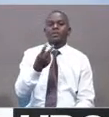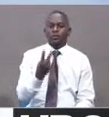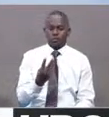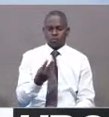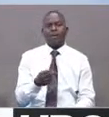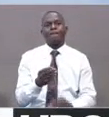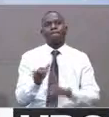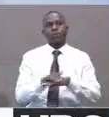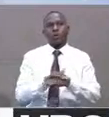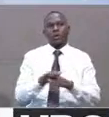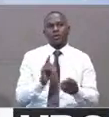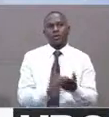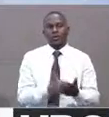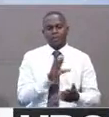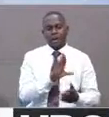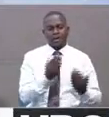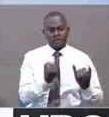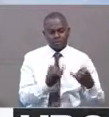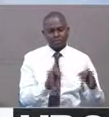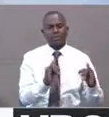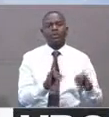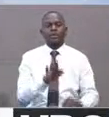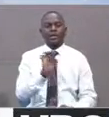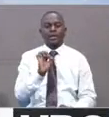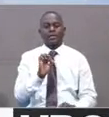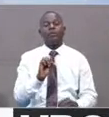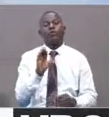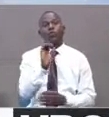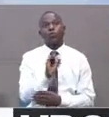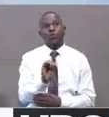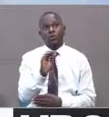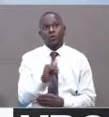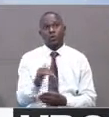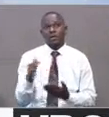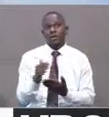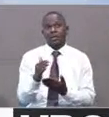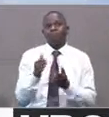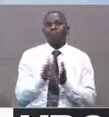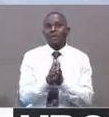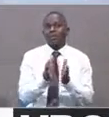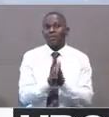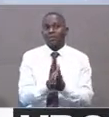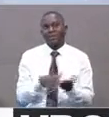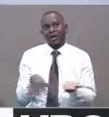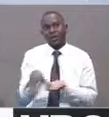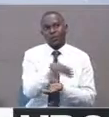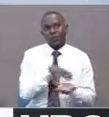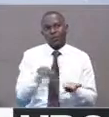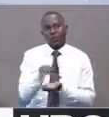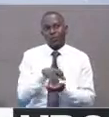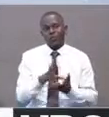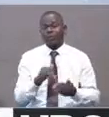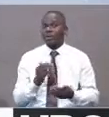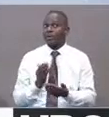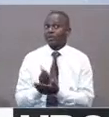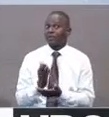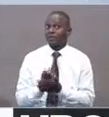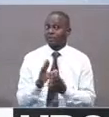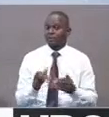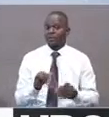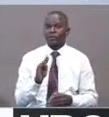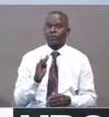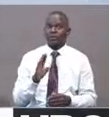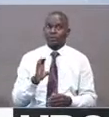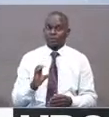Buganda obtained its independence on the 8th of October. Now, to shed more light on the controversies, to get the facts right,